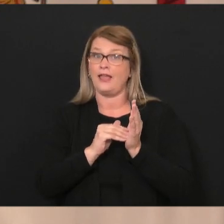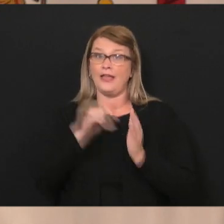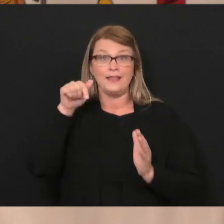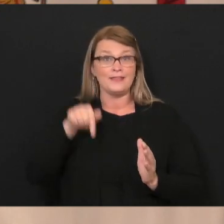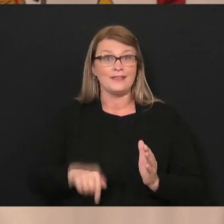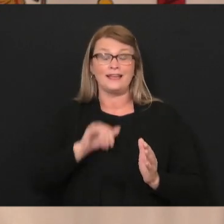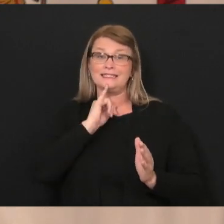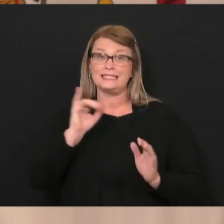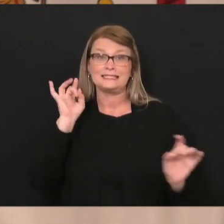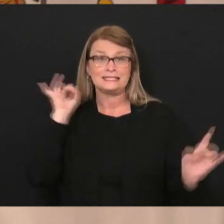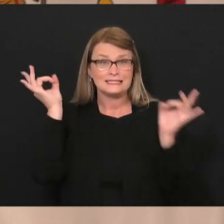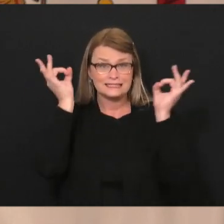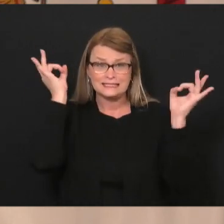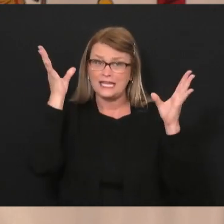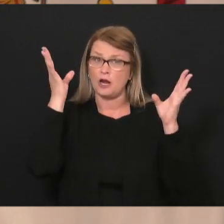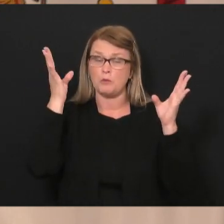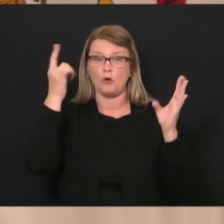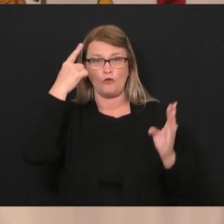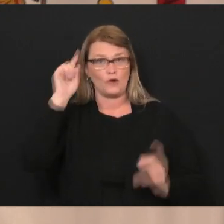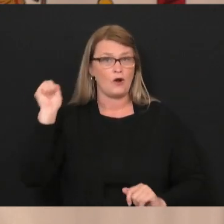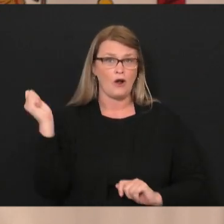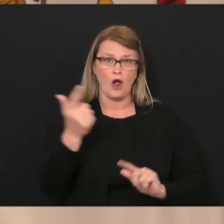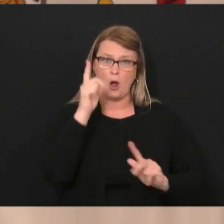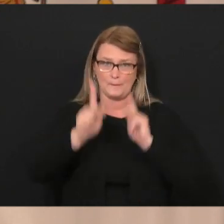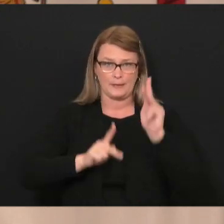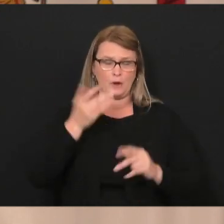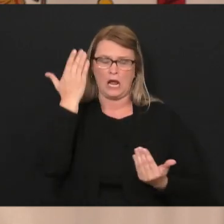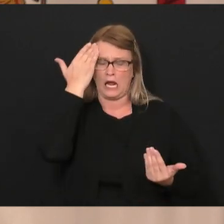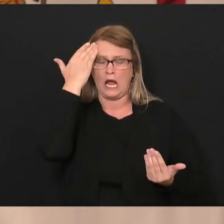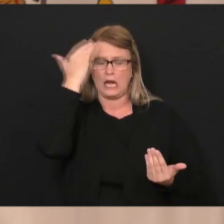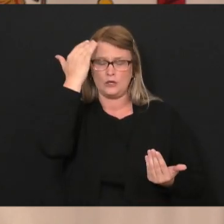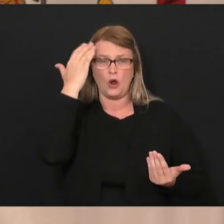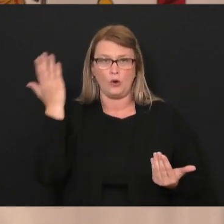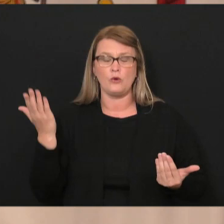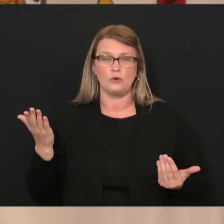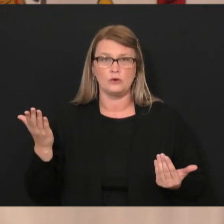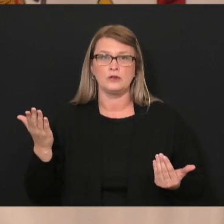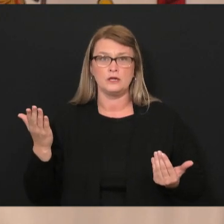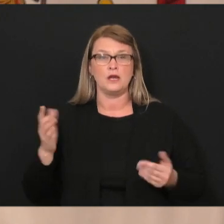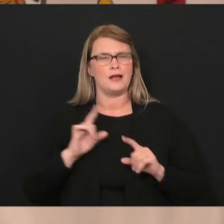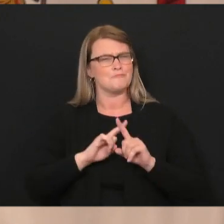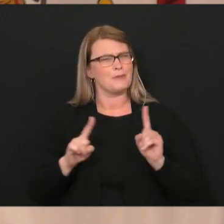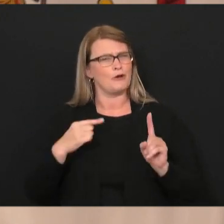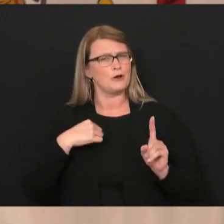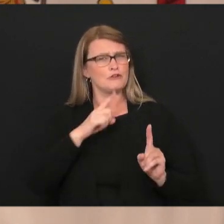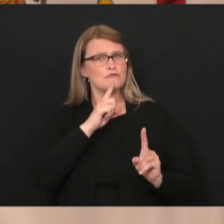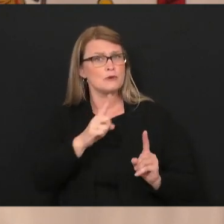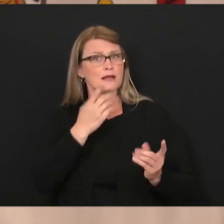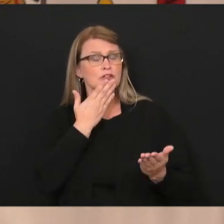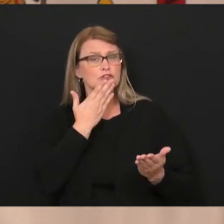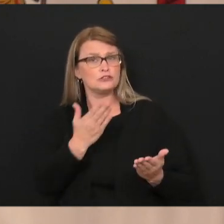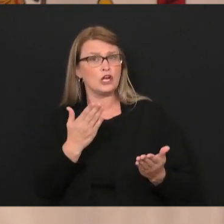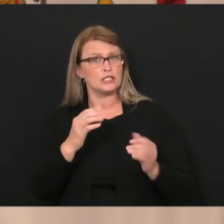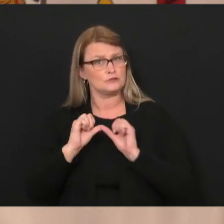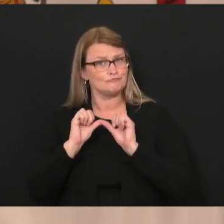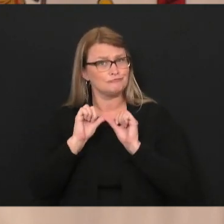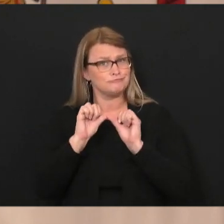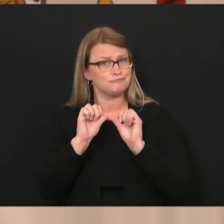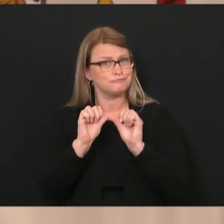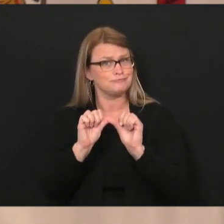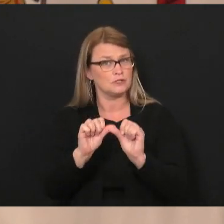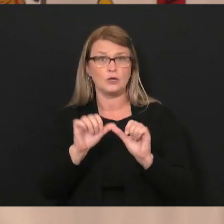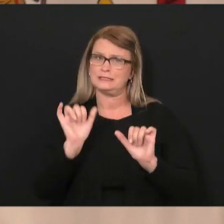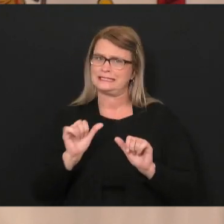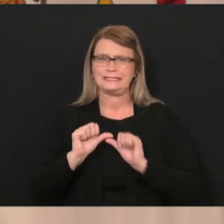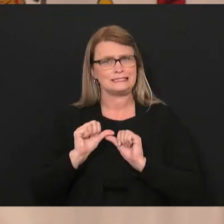is a terrible inconvenience. I get it, but we've been really good at what we've been doing, and we've got to keep